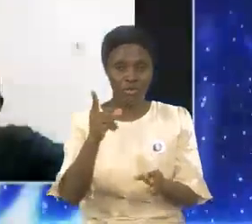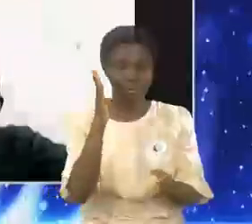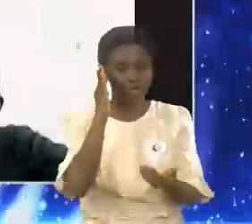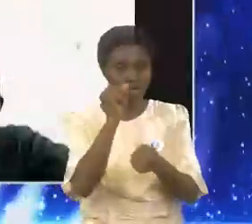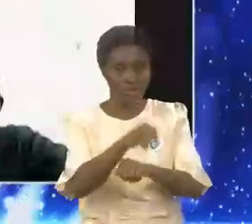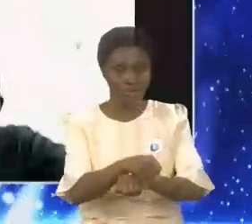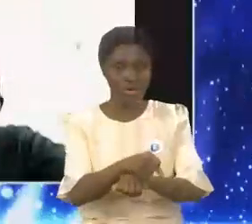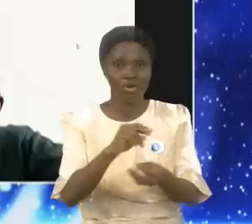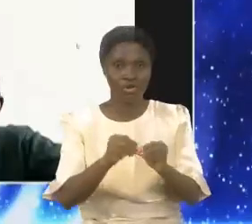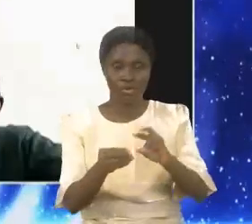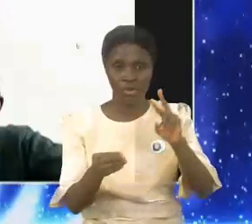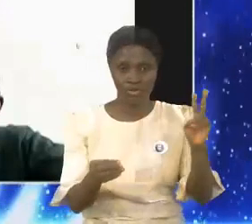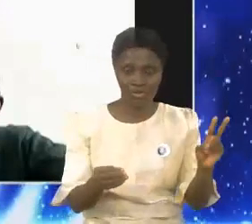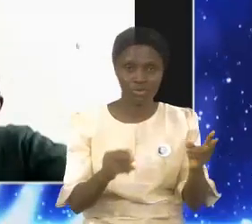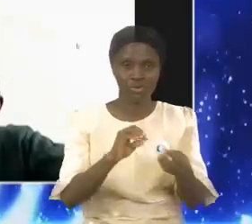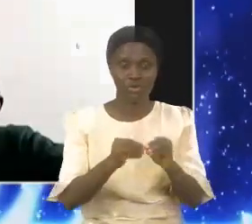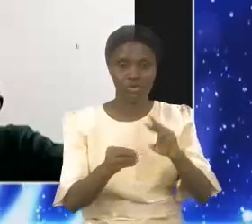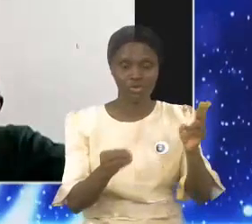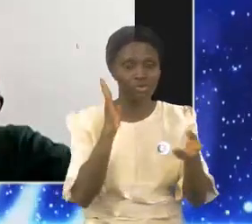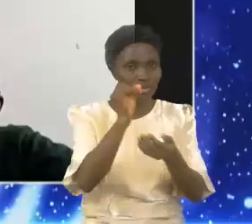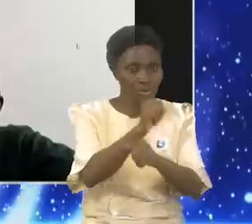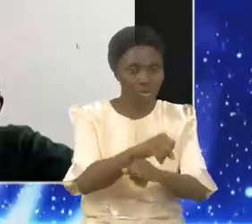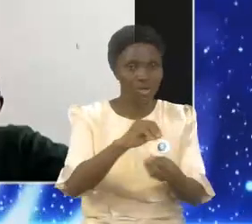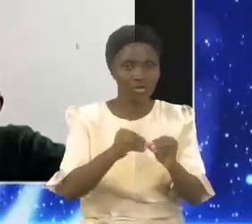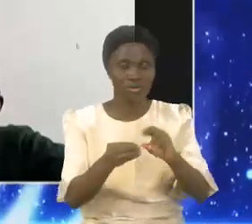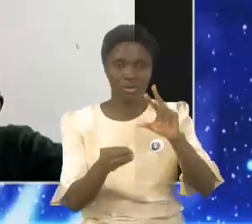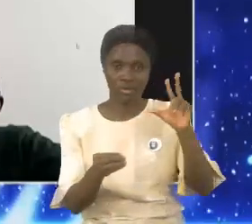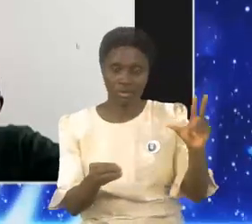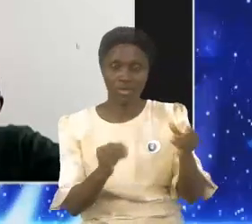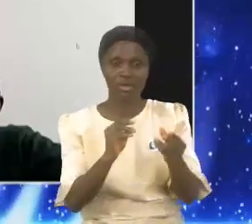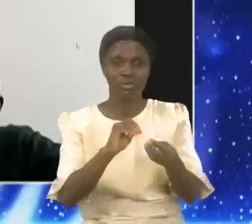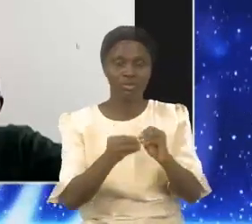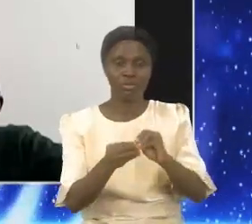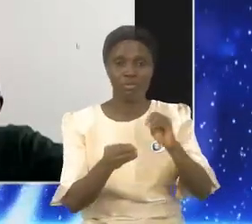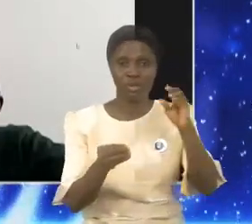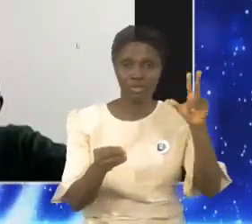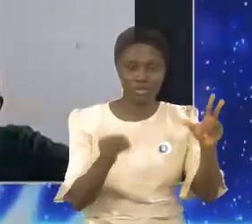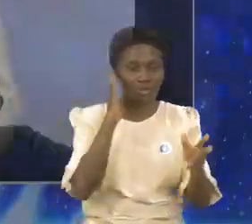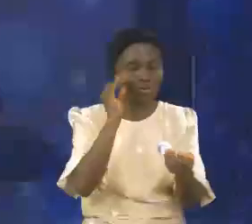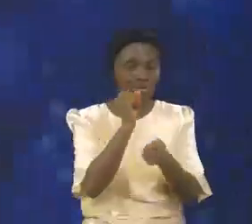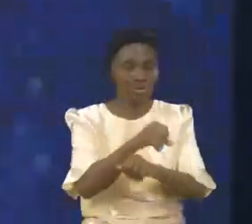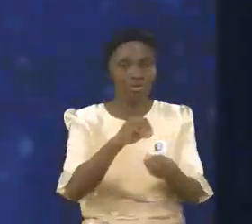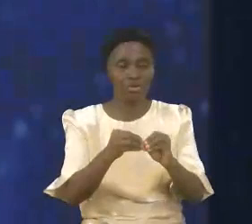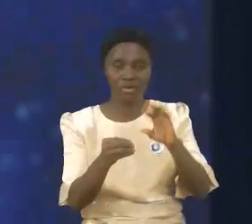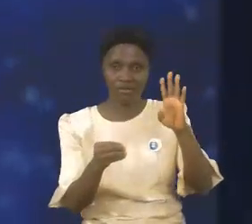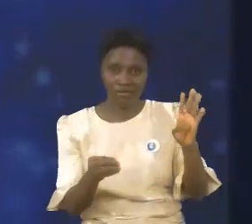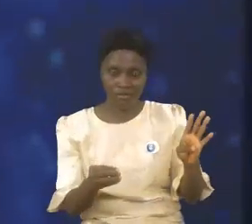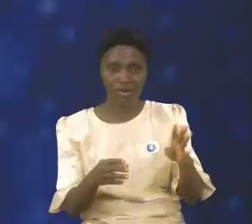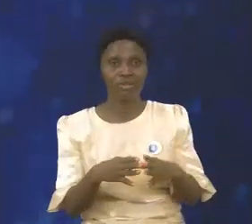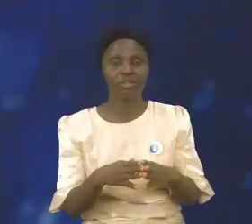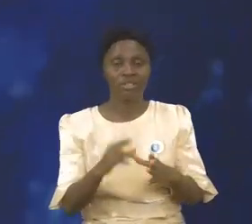three. The beasts. But when it says beasts, I want you to look at the New Testament and look at